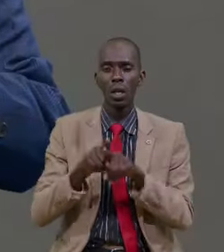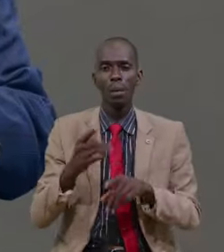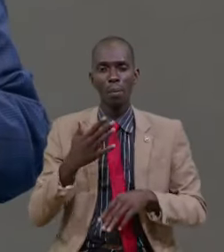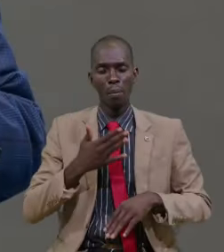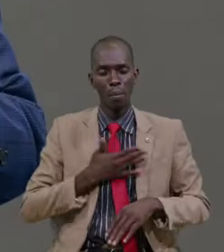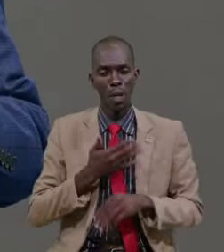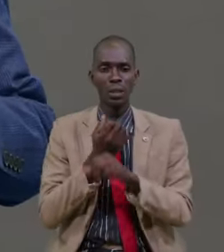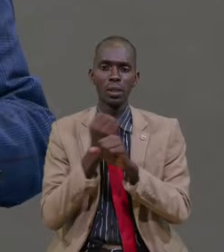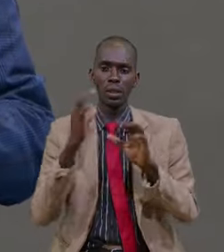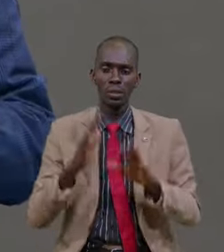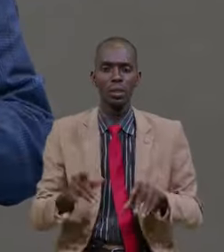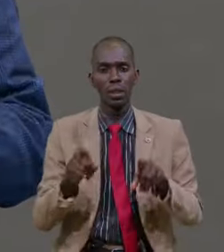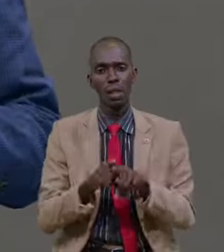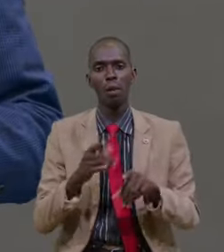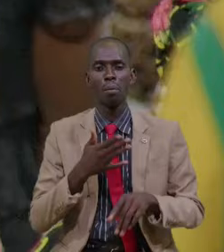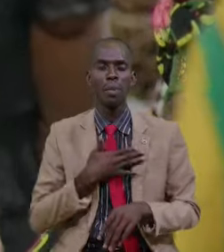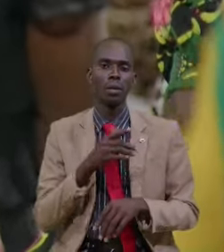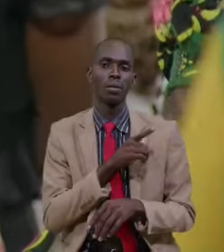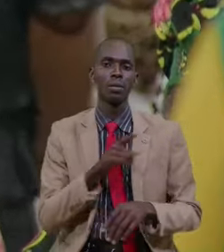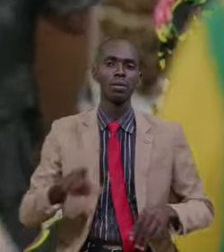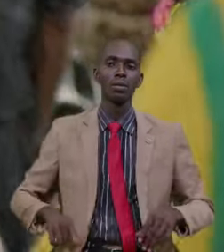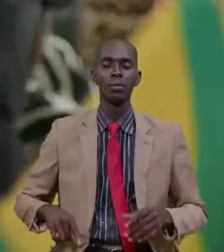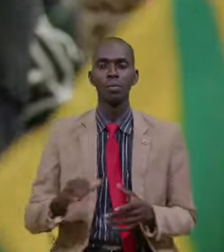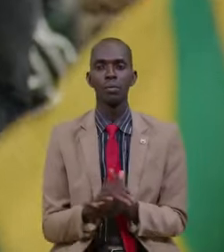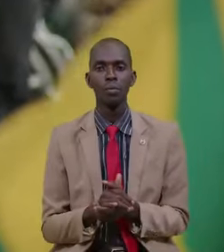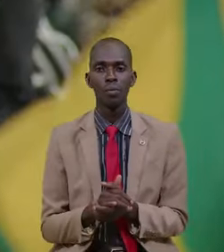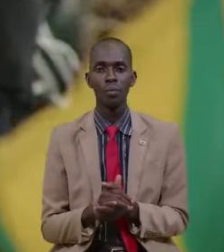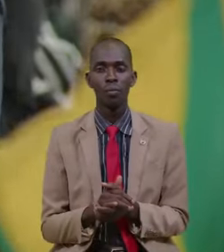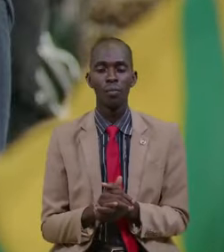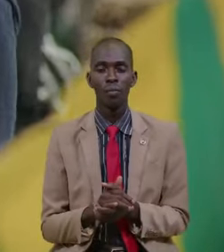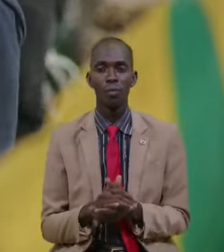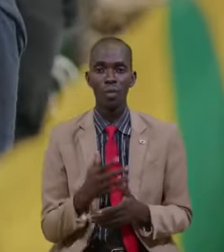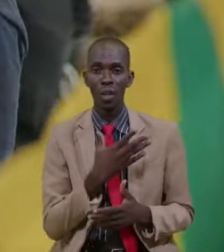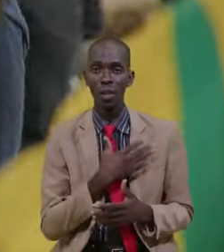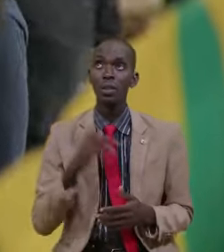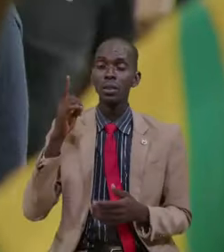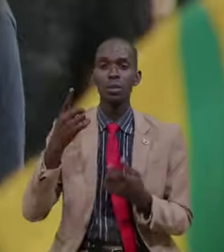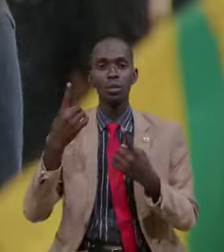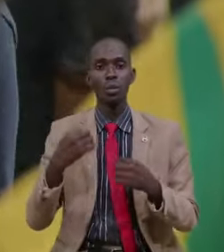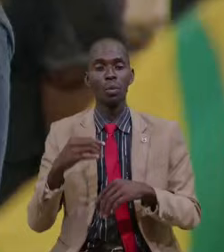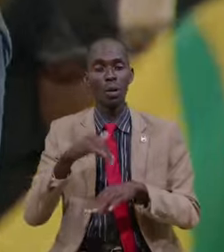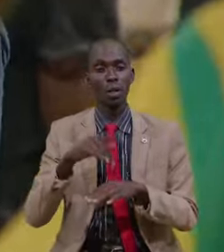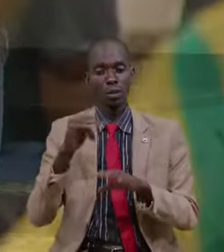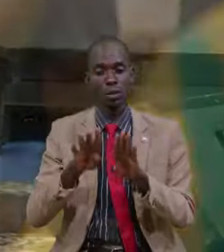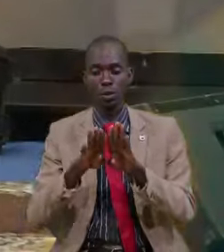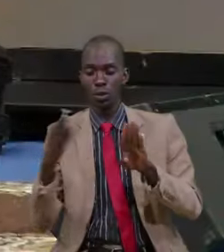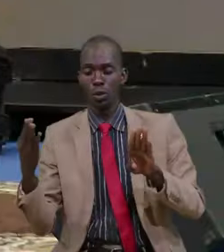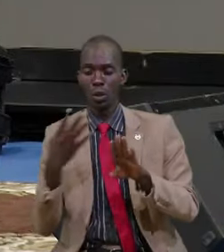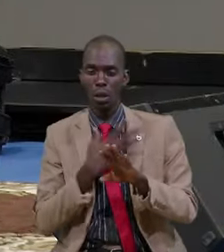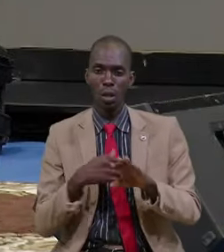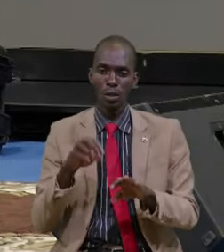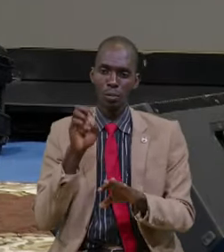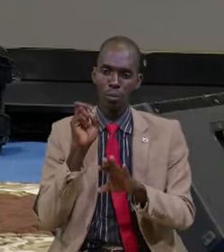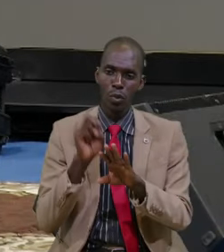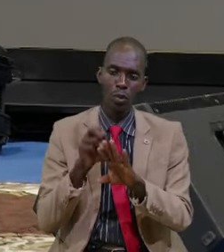my Lord. Then he'll come in. I stand at the door and knock. If